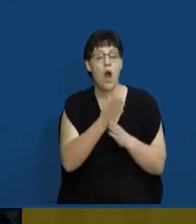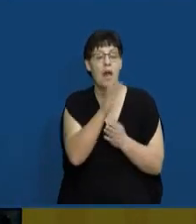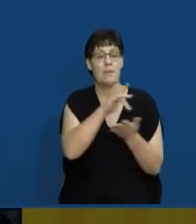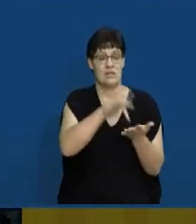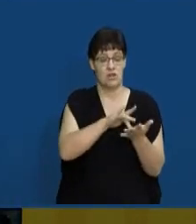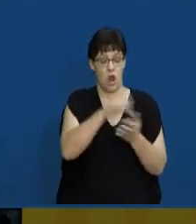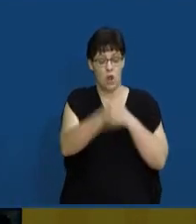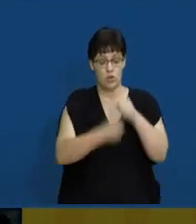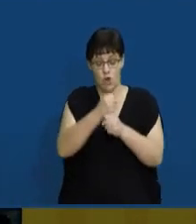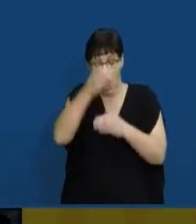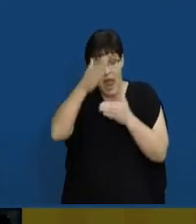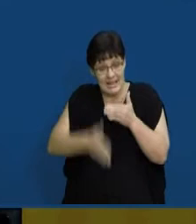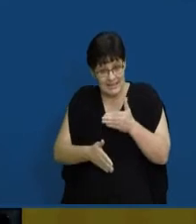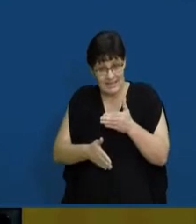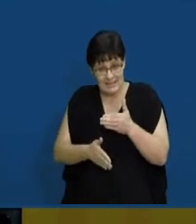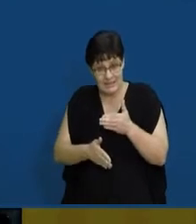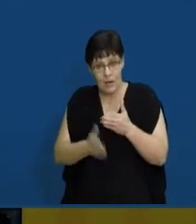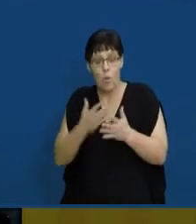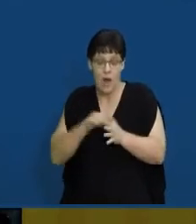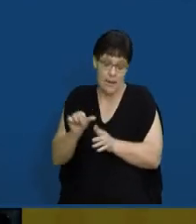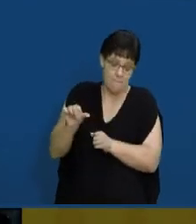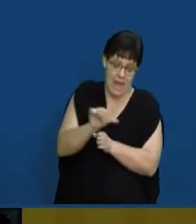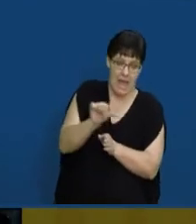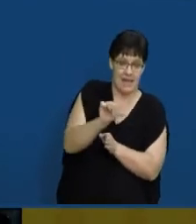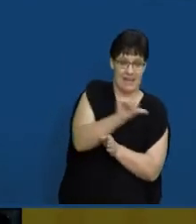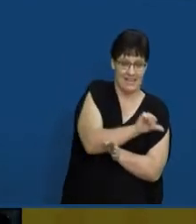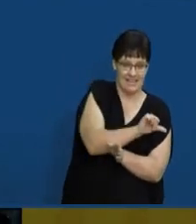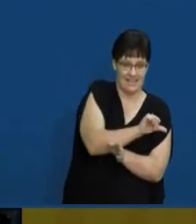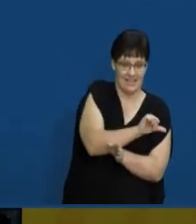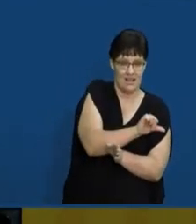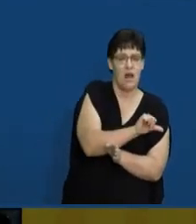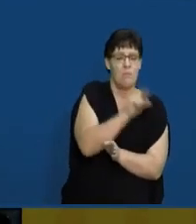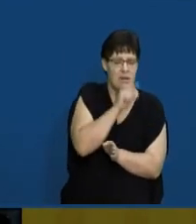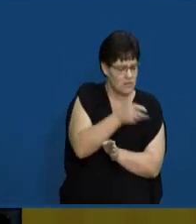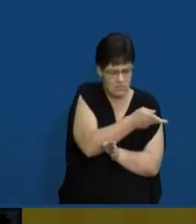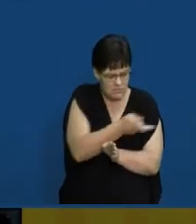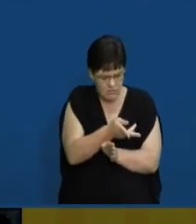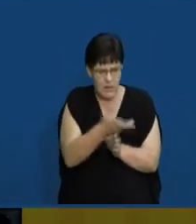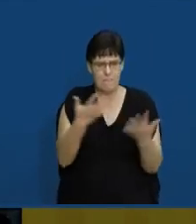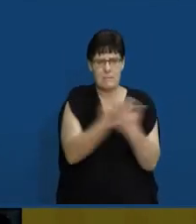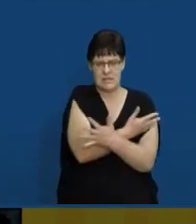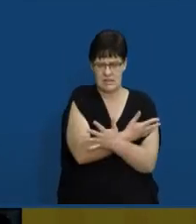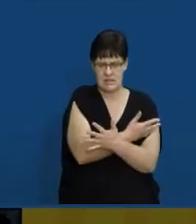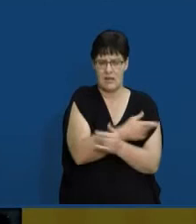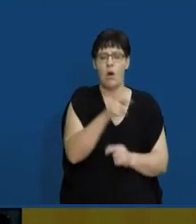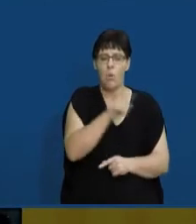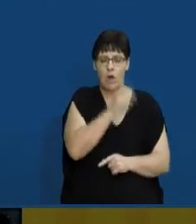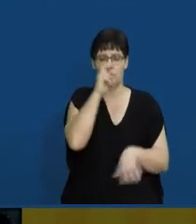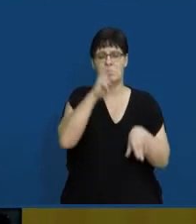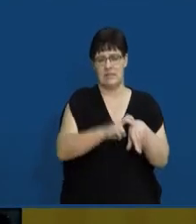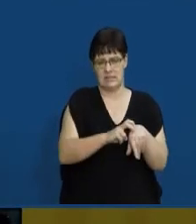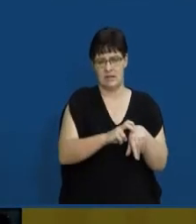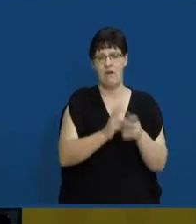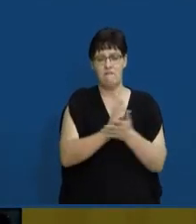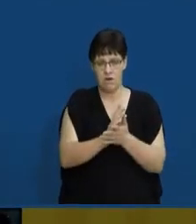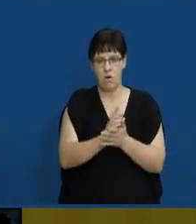of the year, and we're trying to work backwards to find out the missing figures in terms of what we need for the